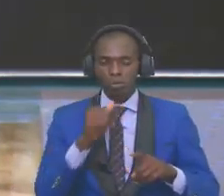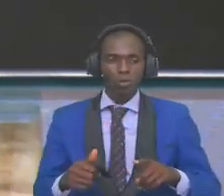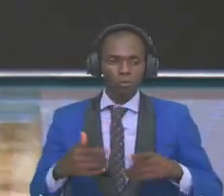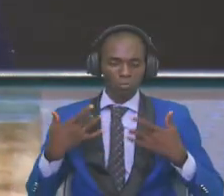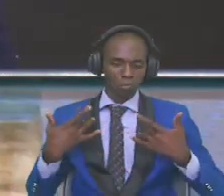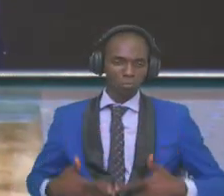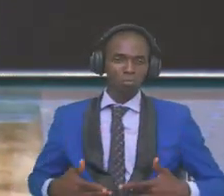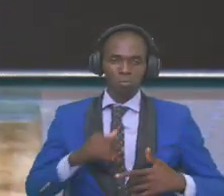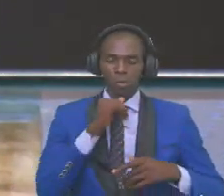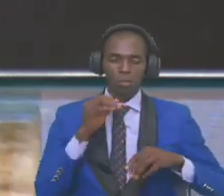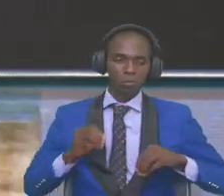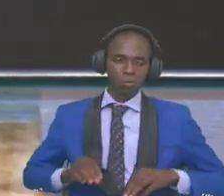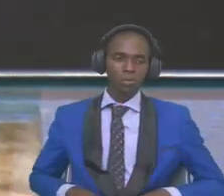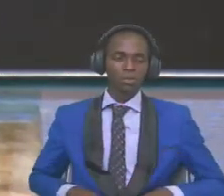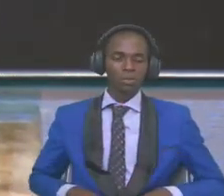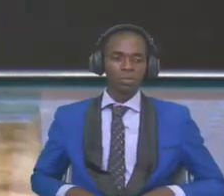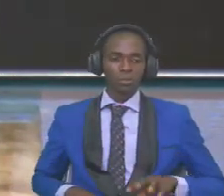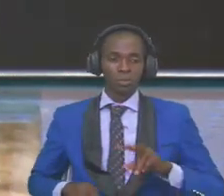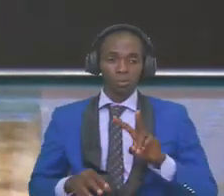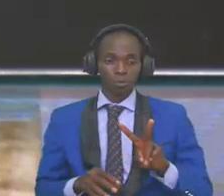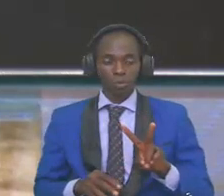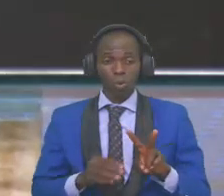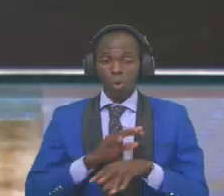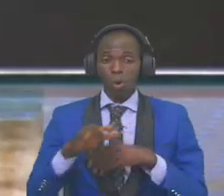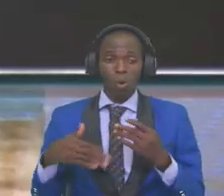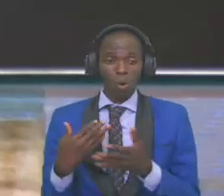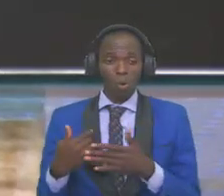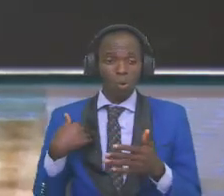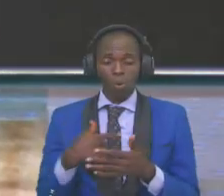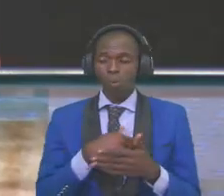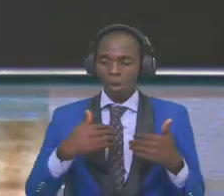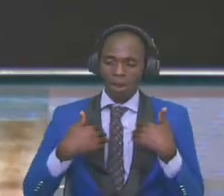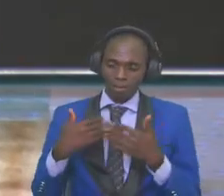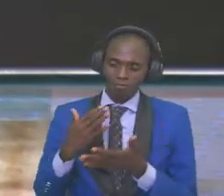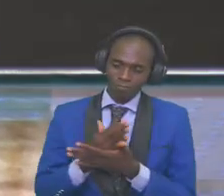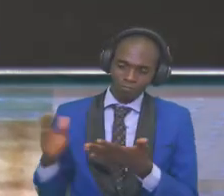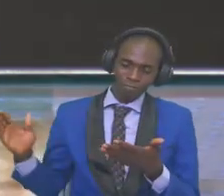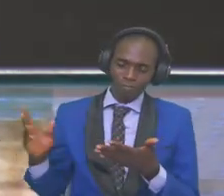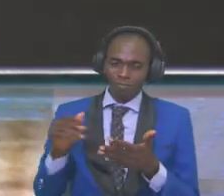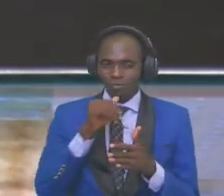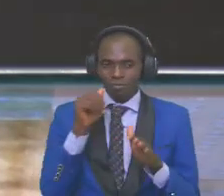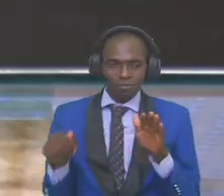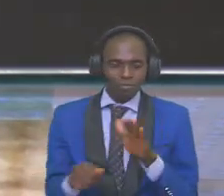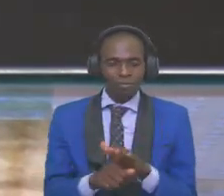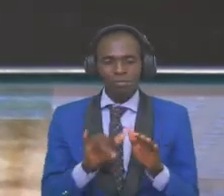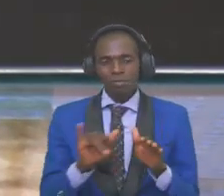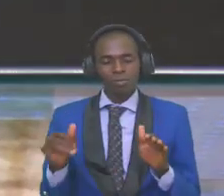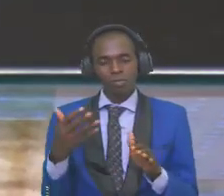2, but we have renounced the hidden things of